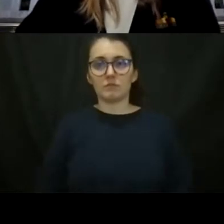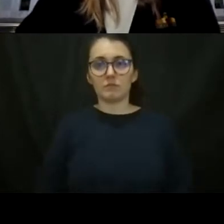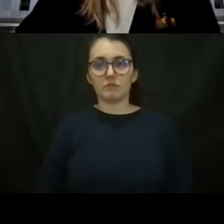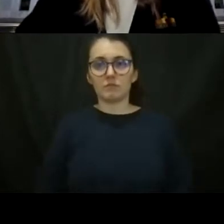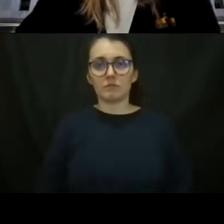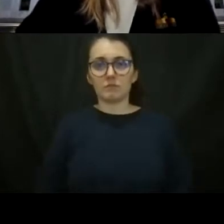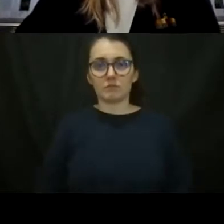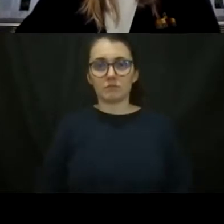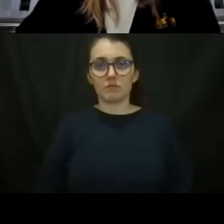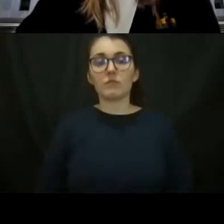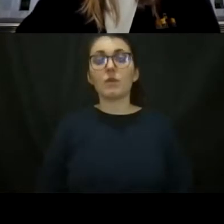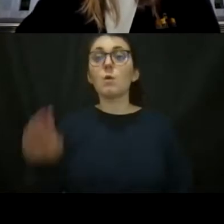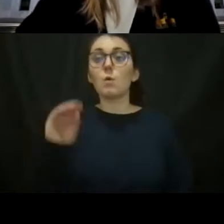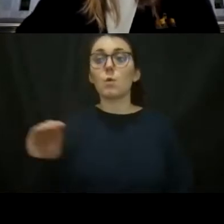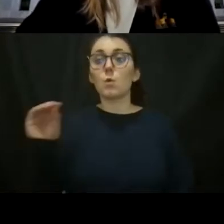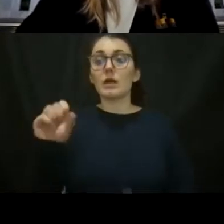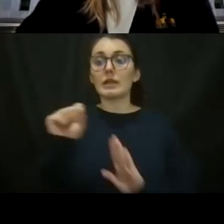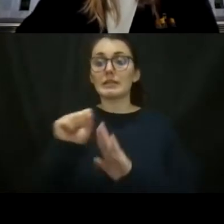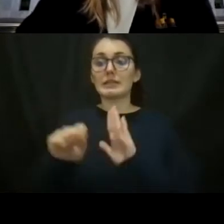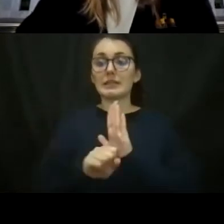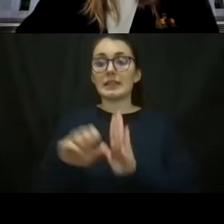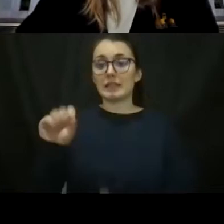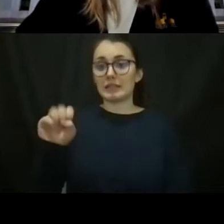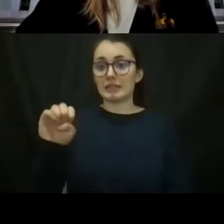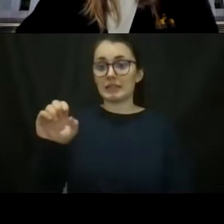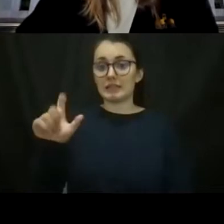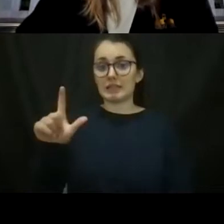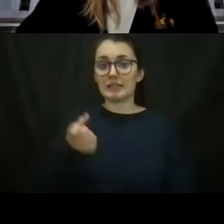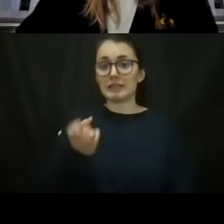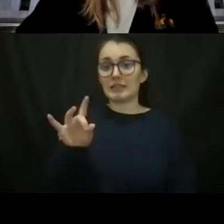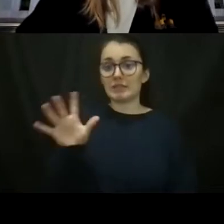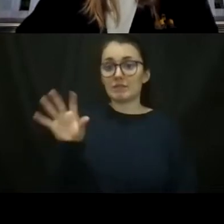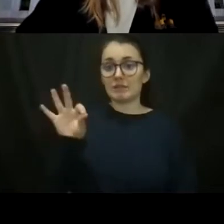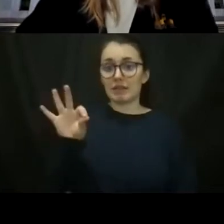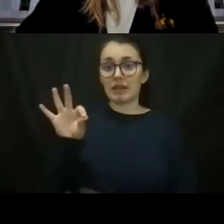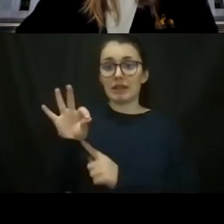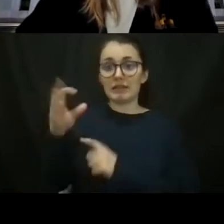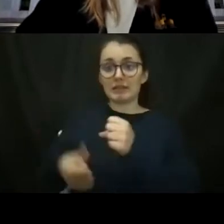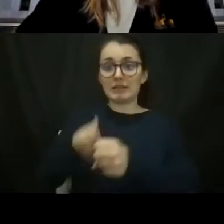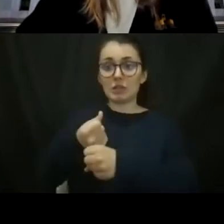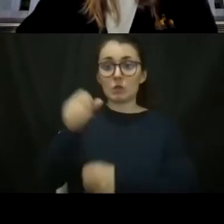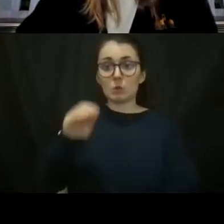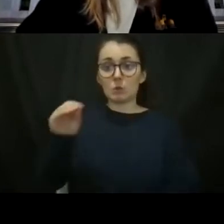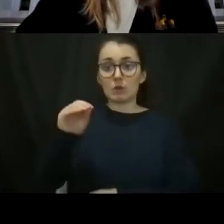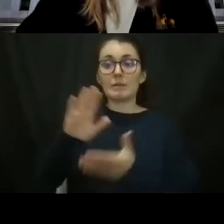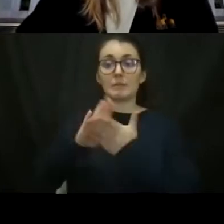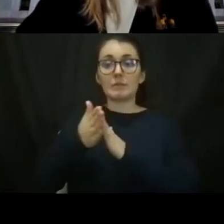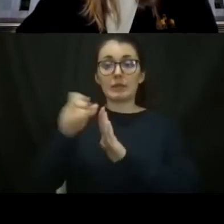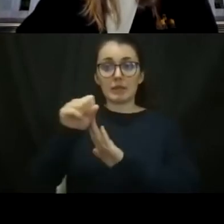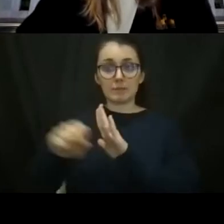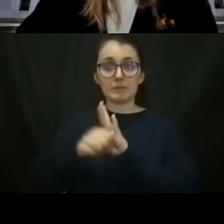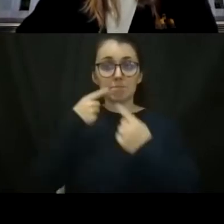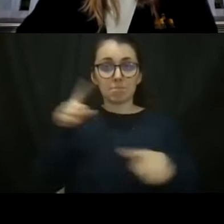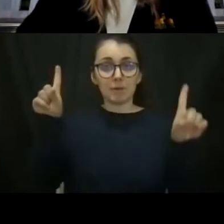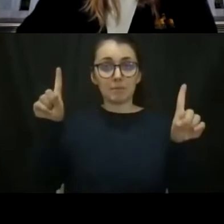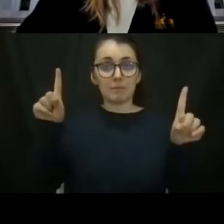So this is Oregon State Seal. It says 1859 at the bottom because that was the year that Oregon became a state. And